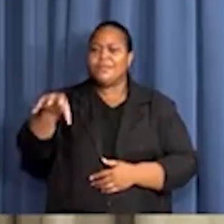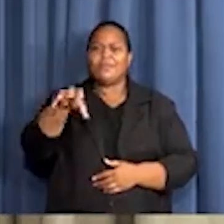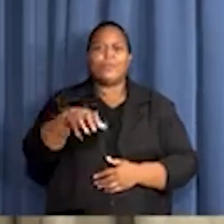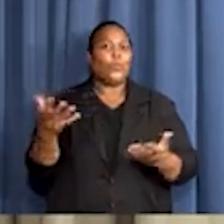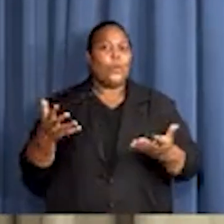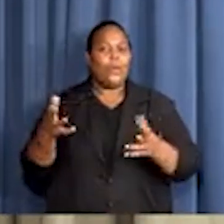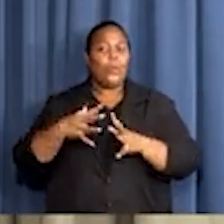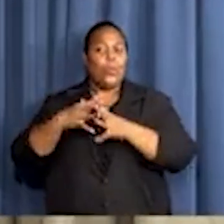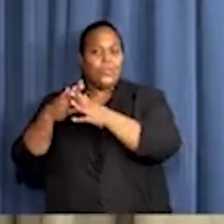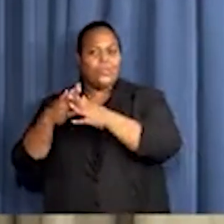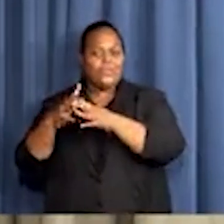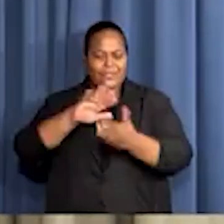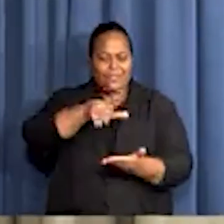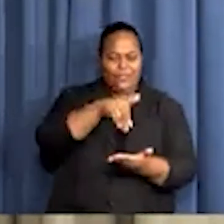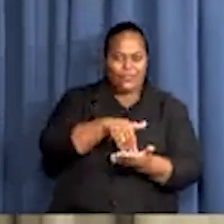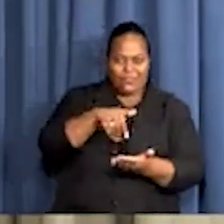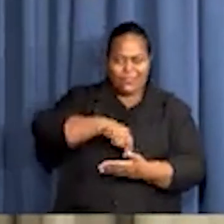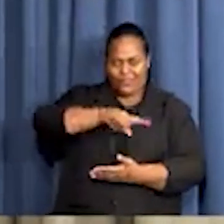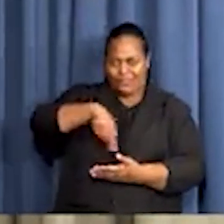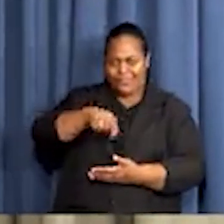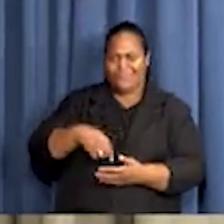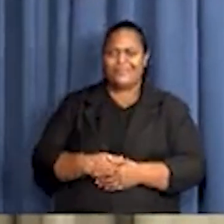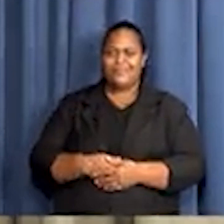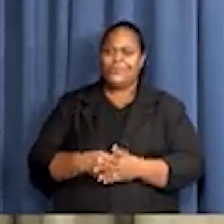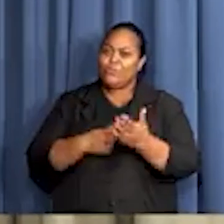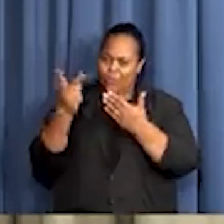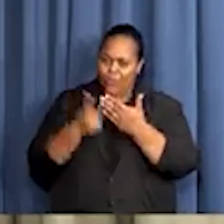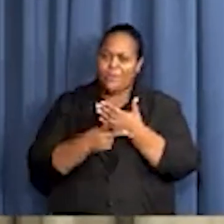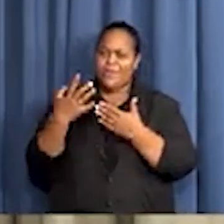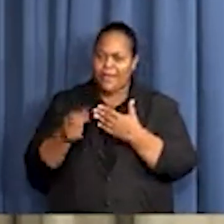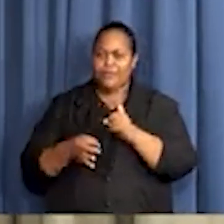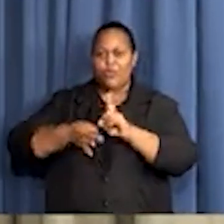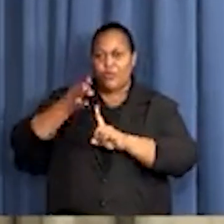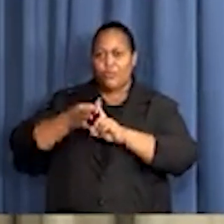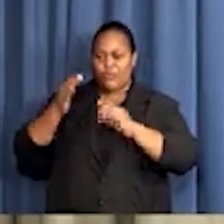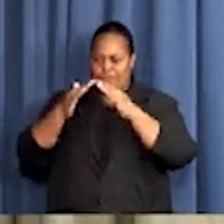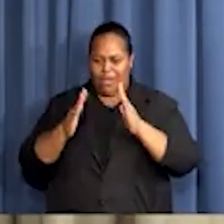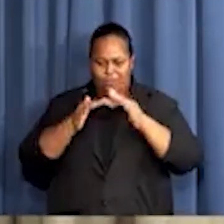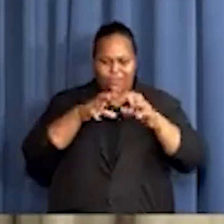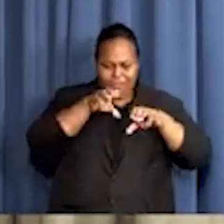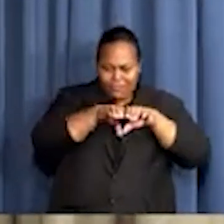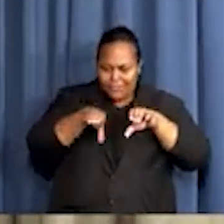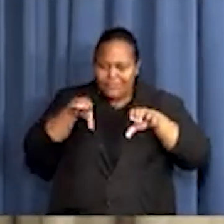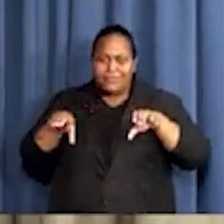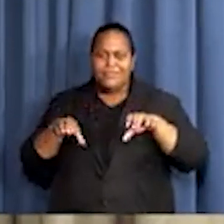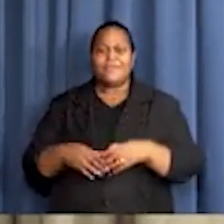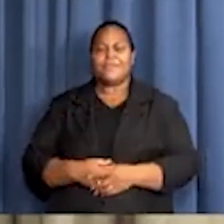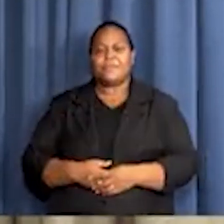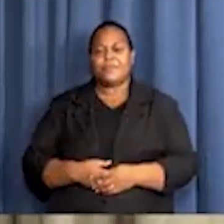Central Divisions. There are schemes for upgrading squatters or informal settlements to a number